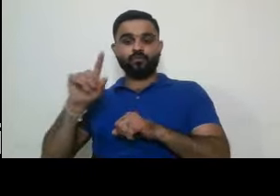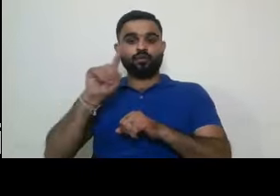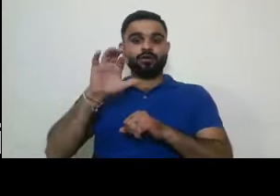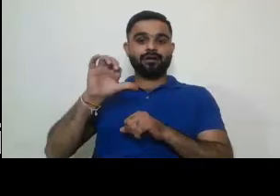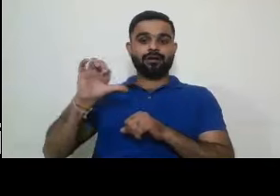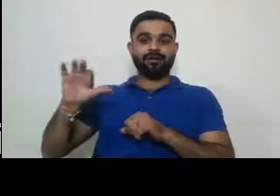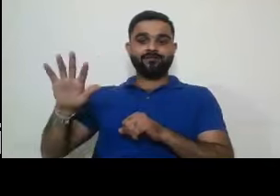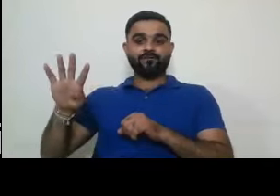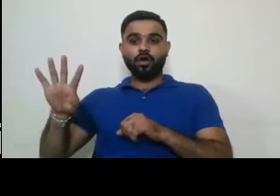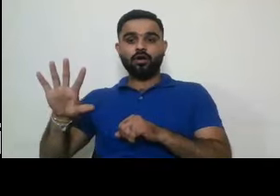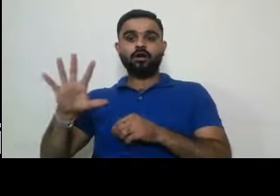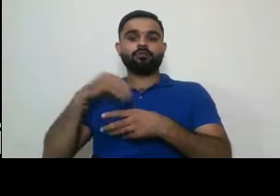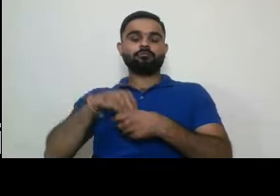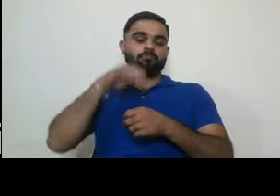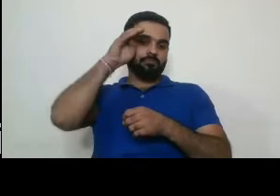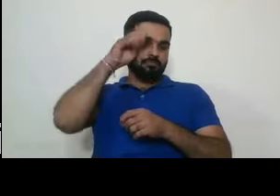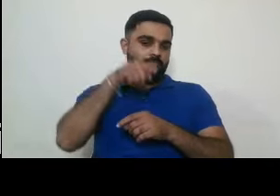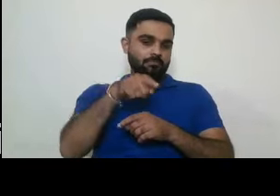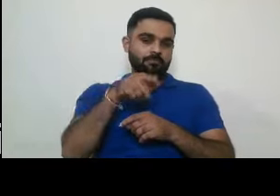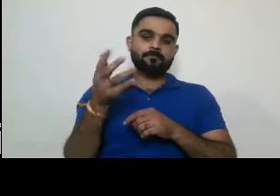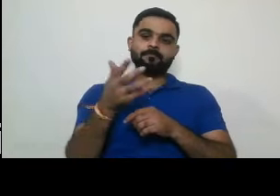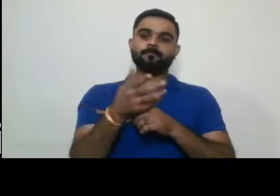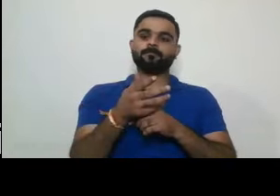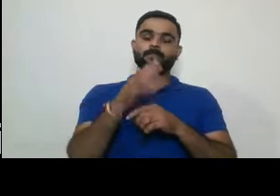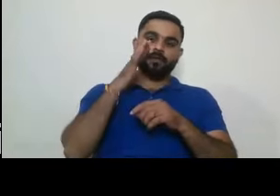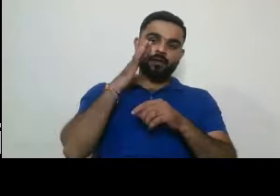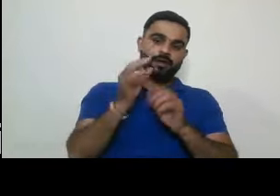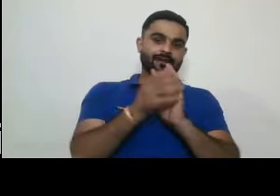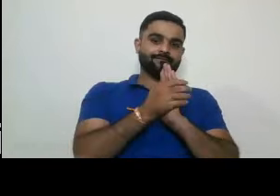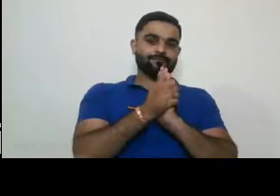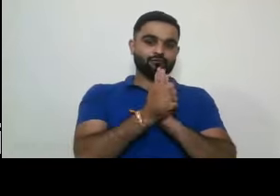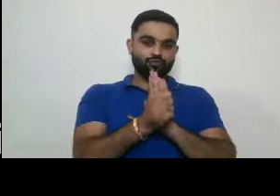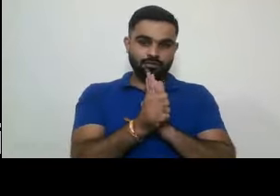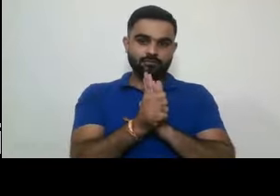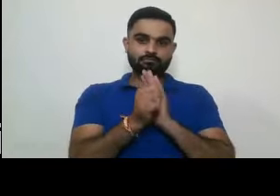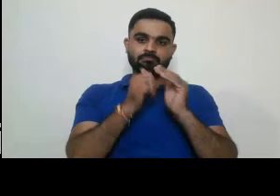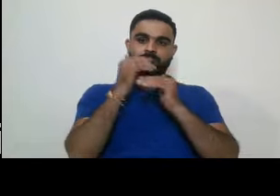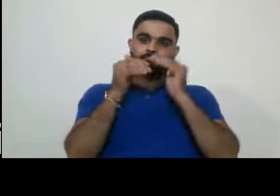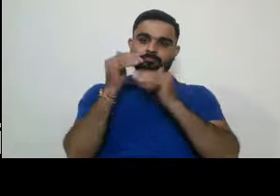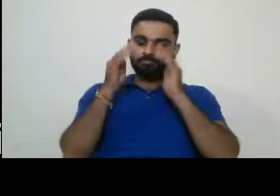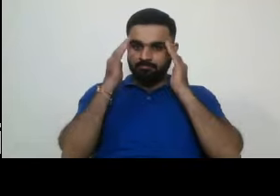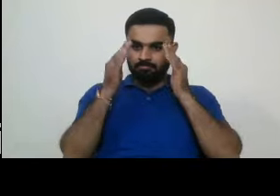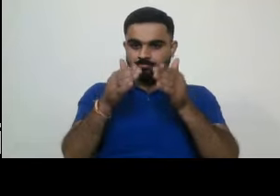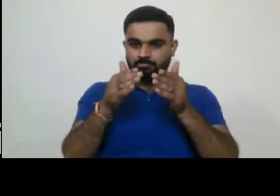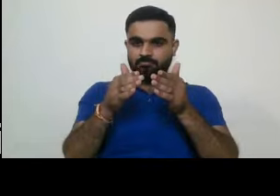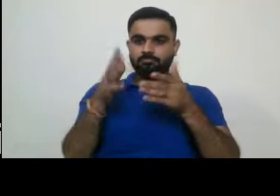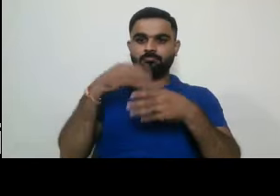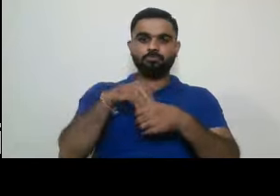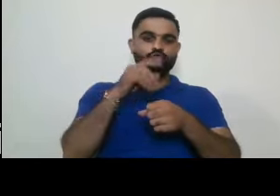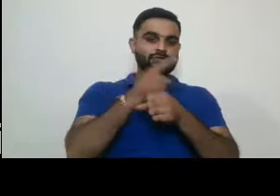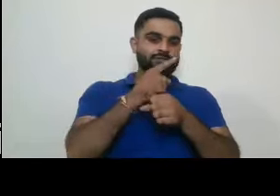having considered that, listening becomes the key skill that needs to be developed and focused upon during teaching as